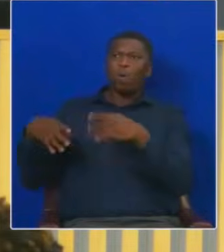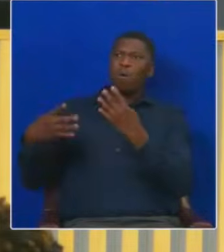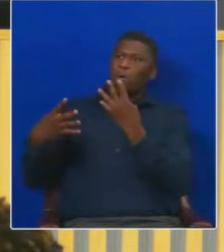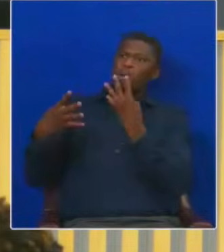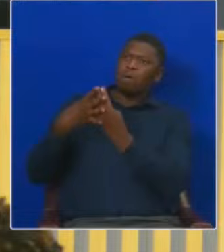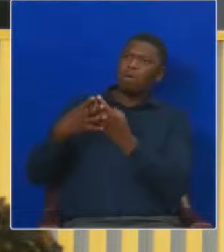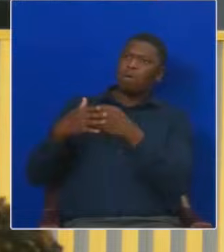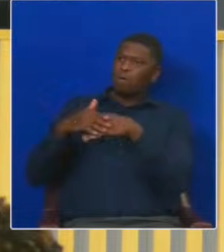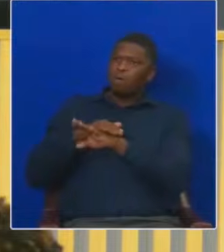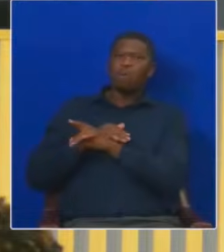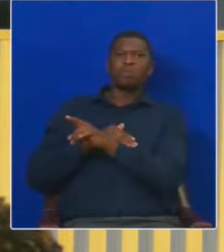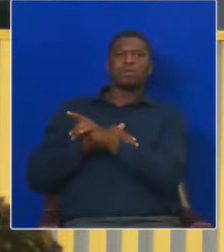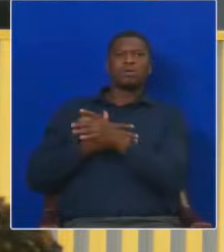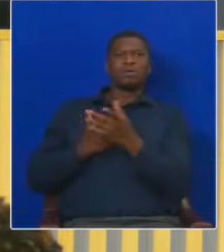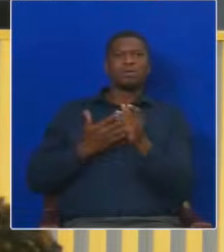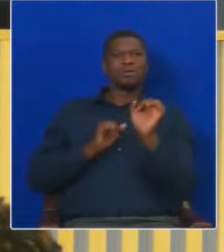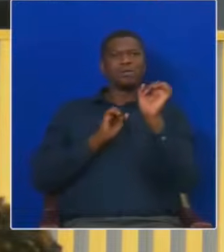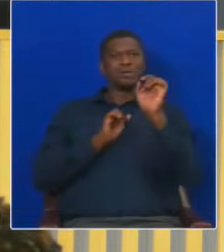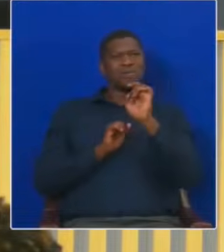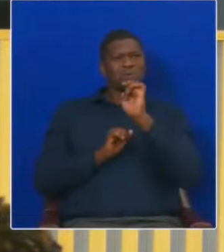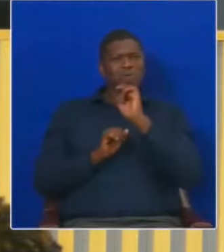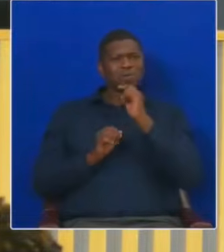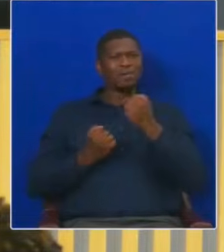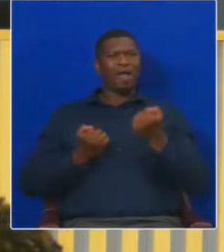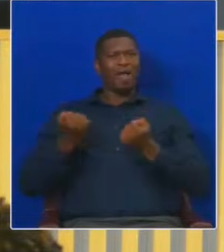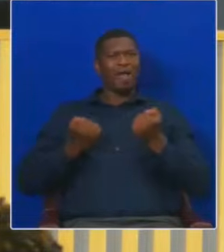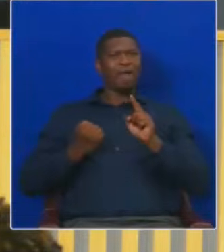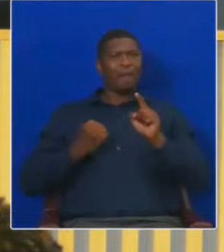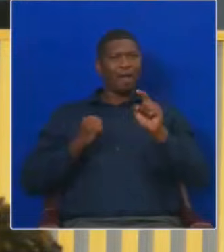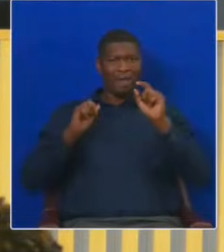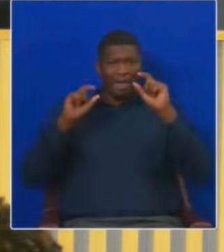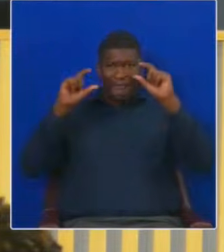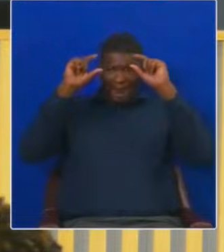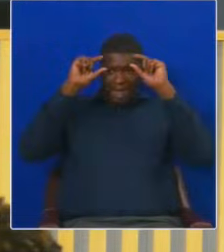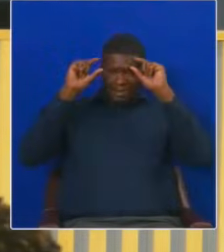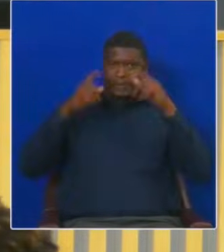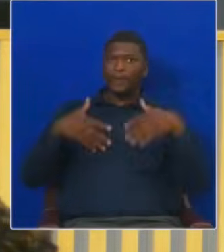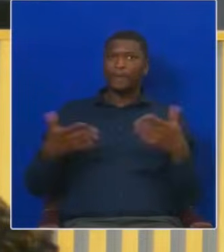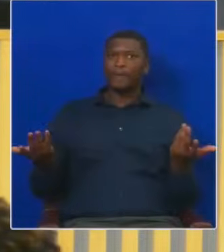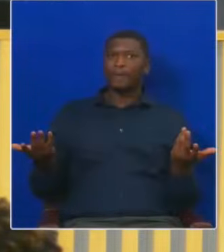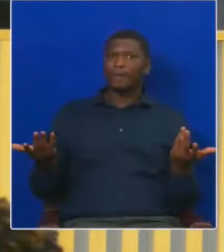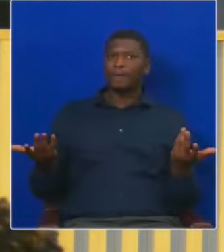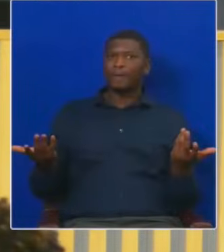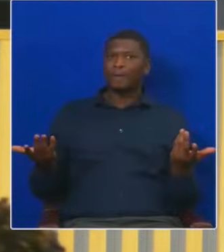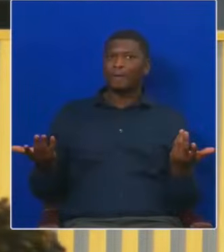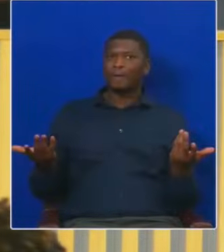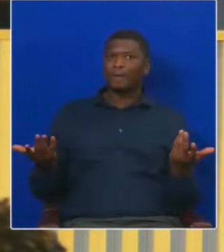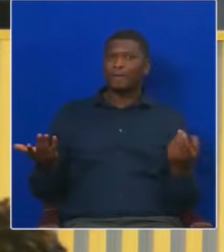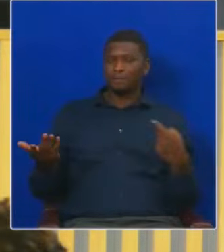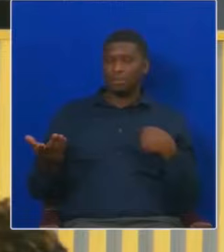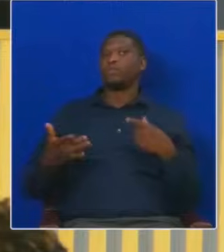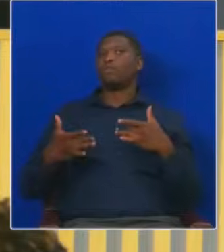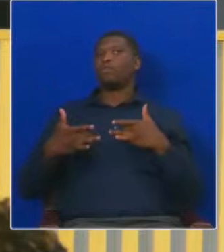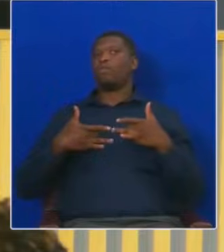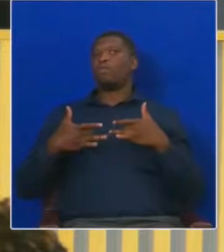with a motor vehicle that the number plates had been removed?